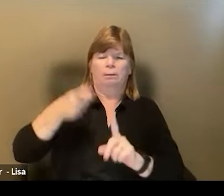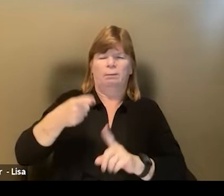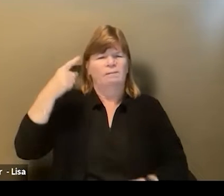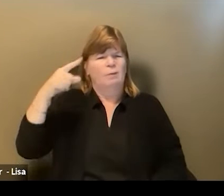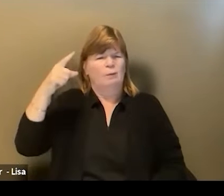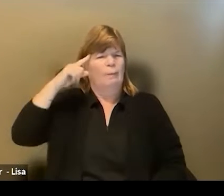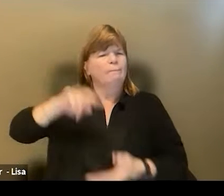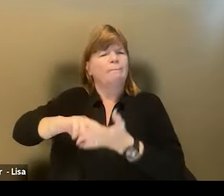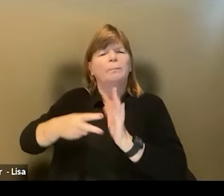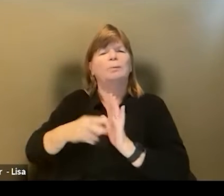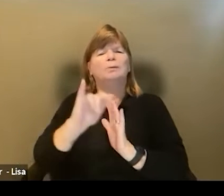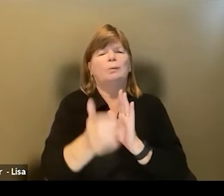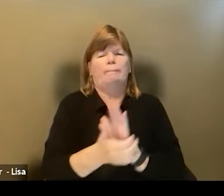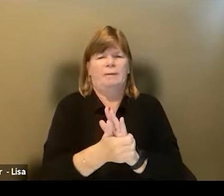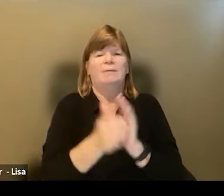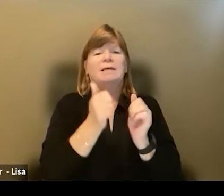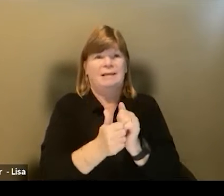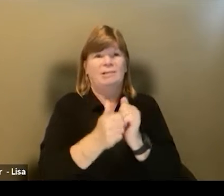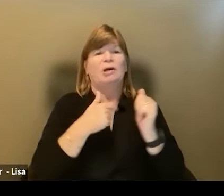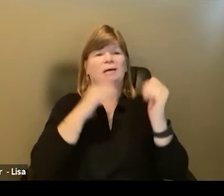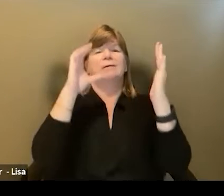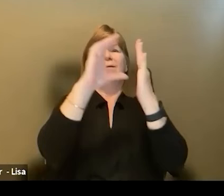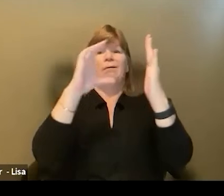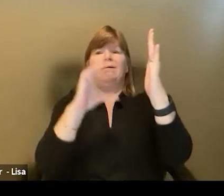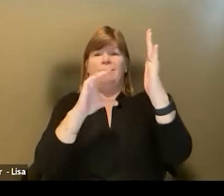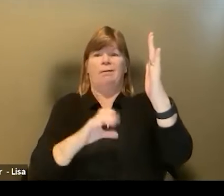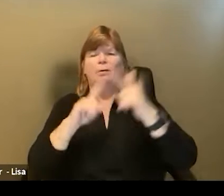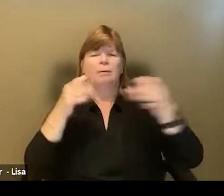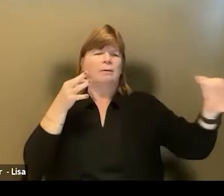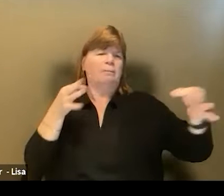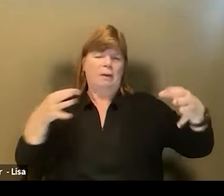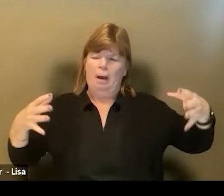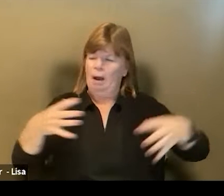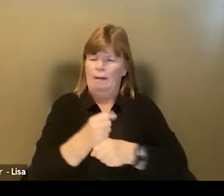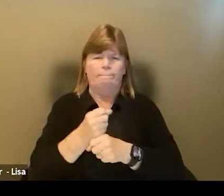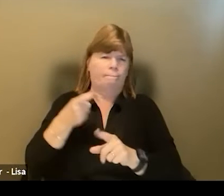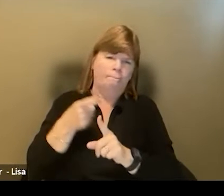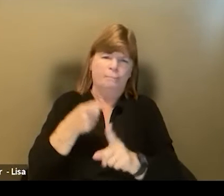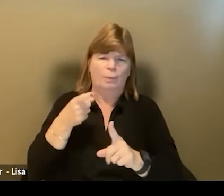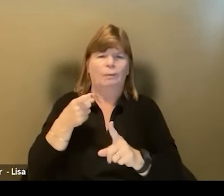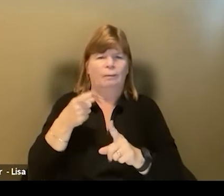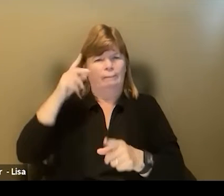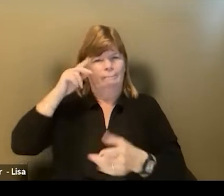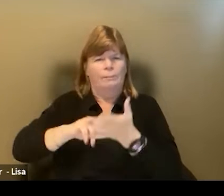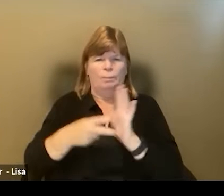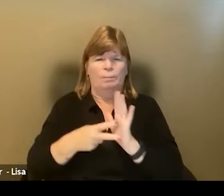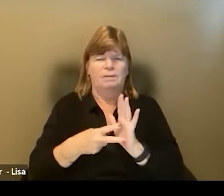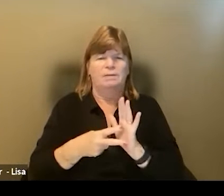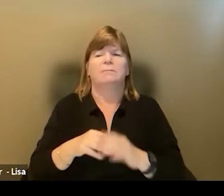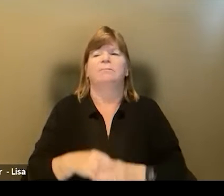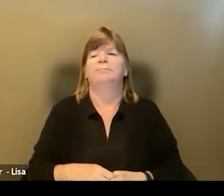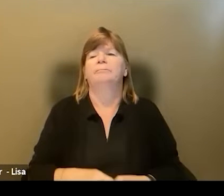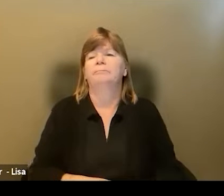of those waiver documents, each has a Section 2 called purpose of amendment. And within that